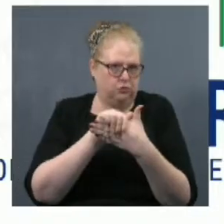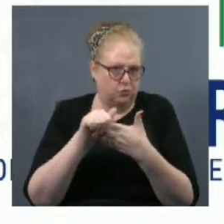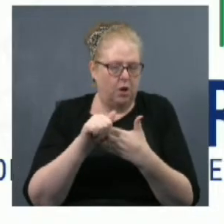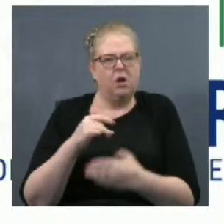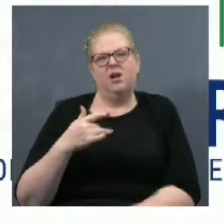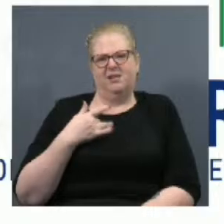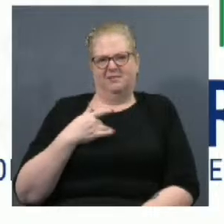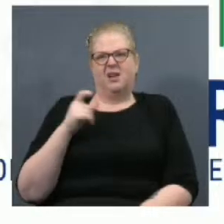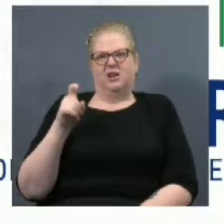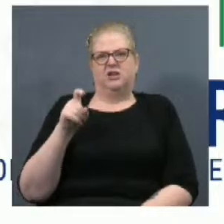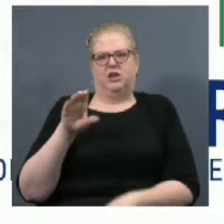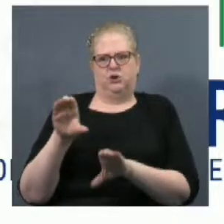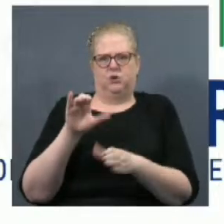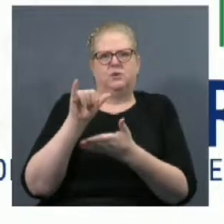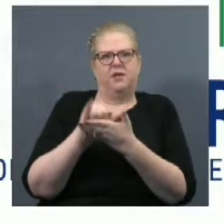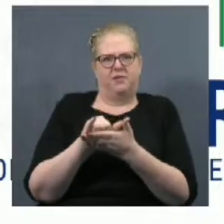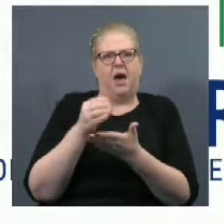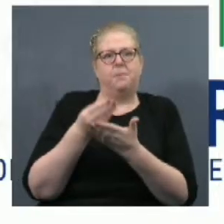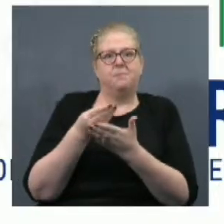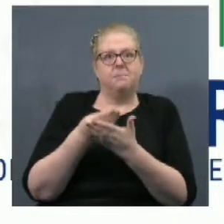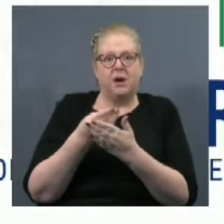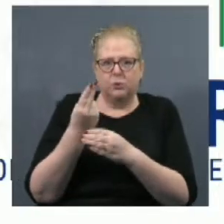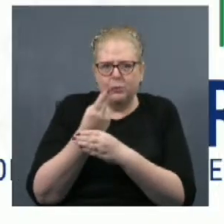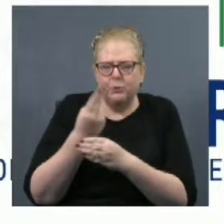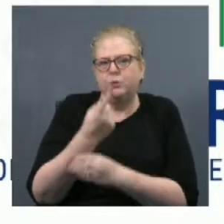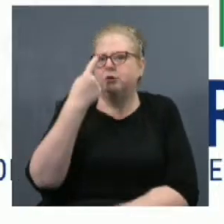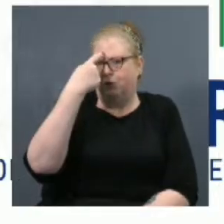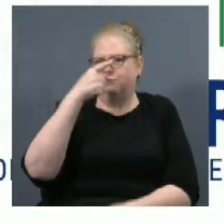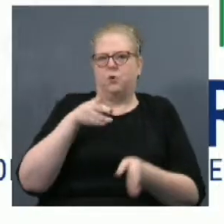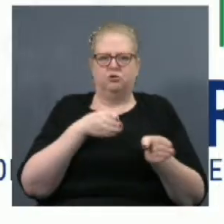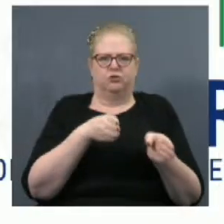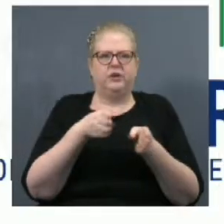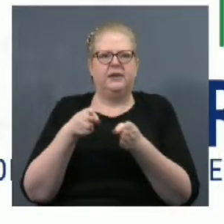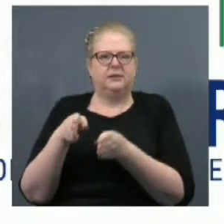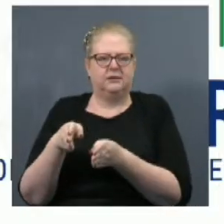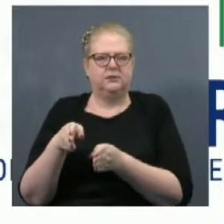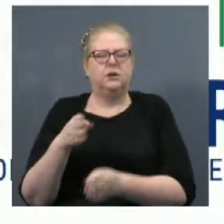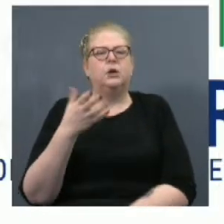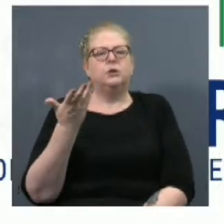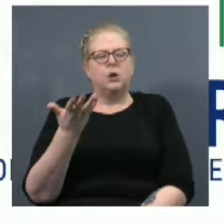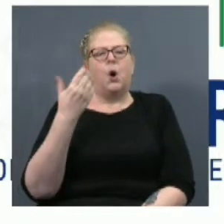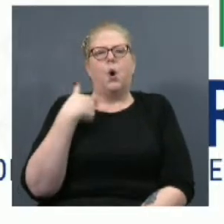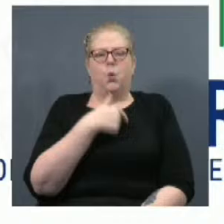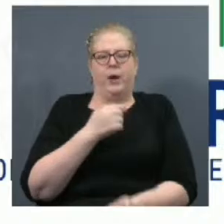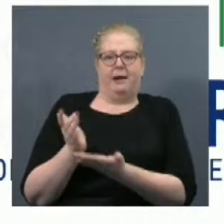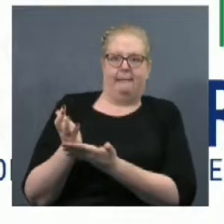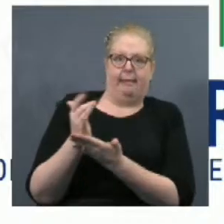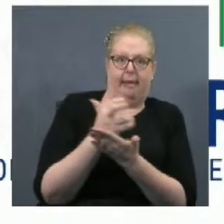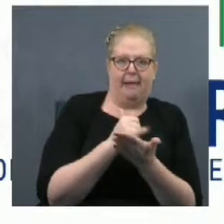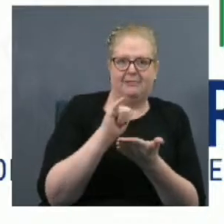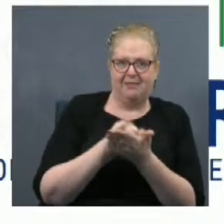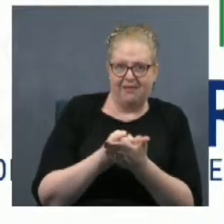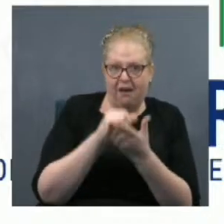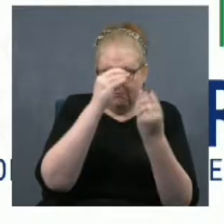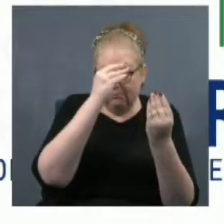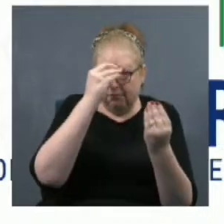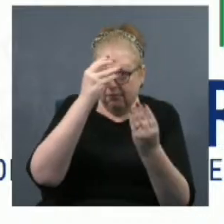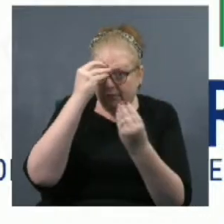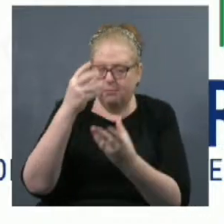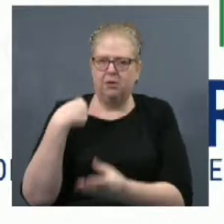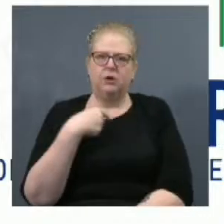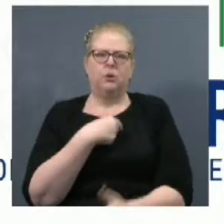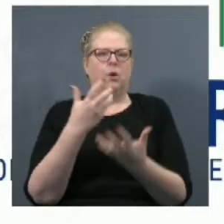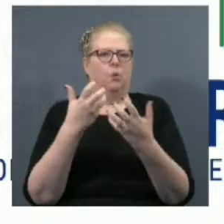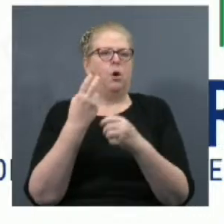to do some more streets. So we thought, why not use the data that we have, because we want to go to a